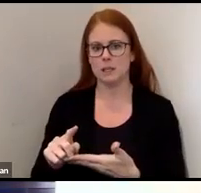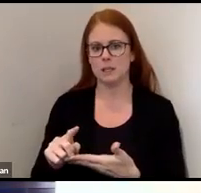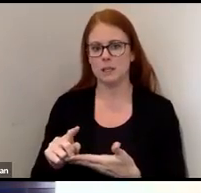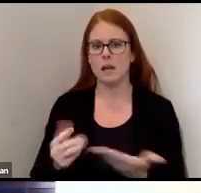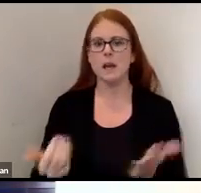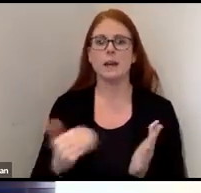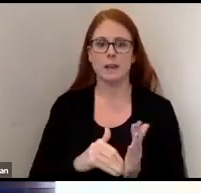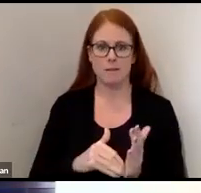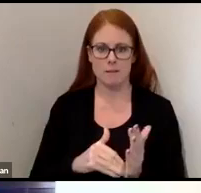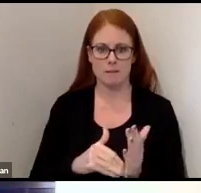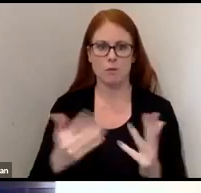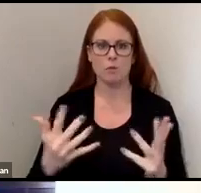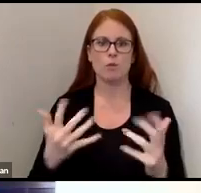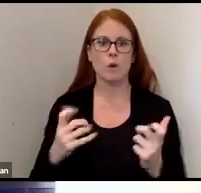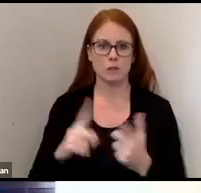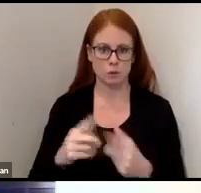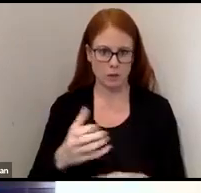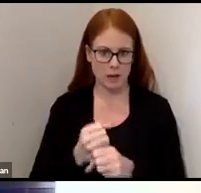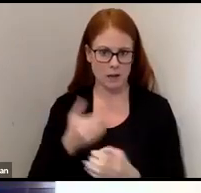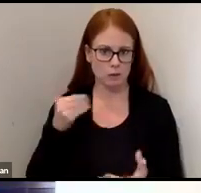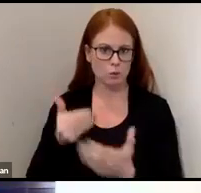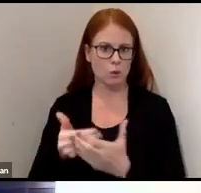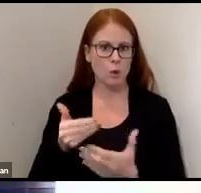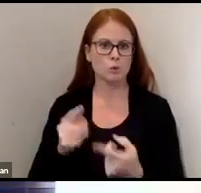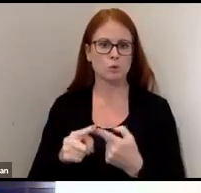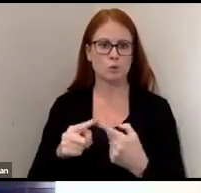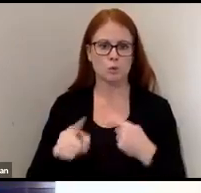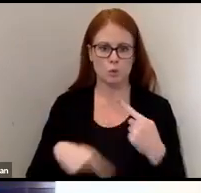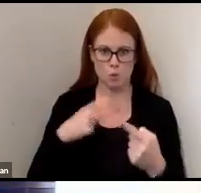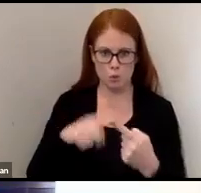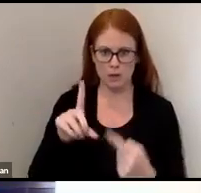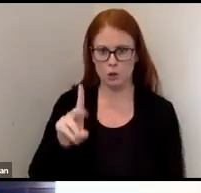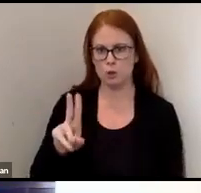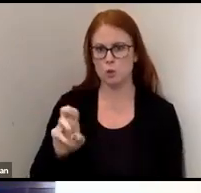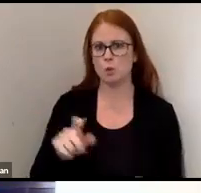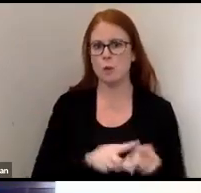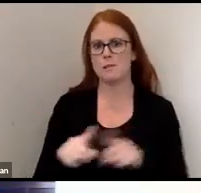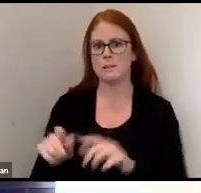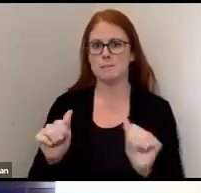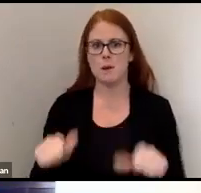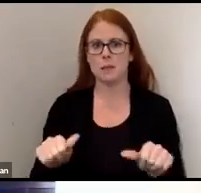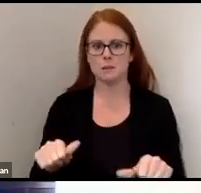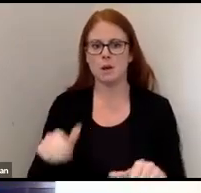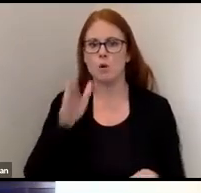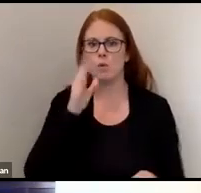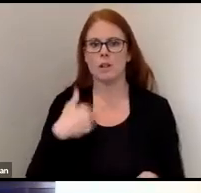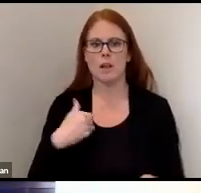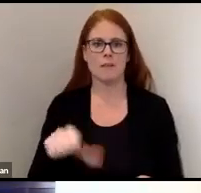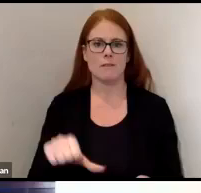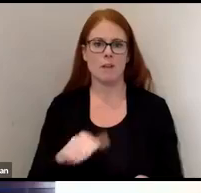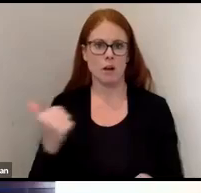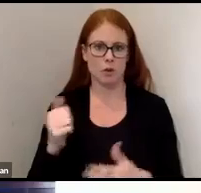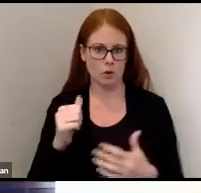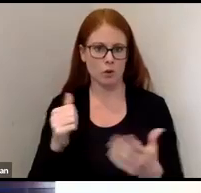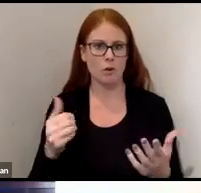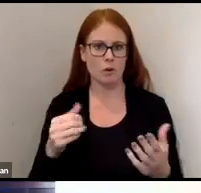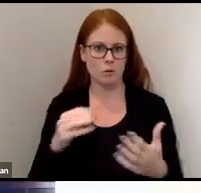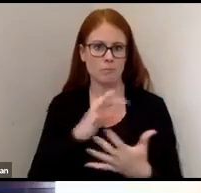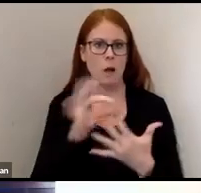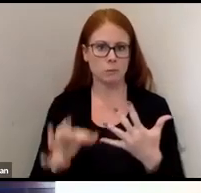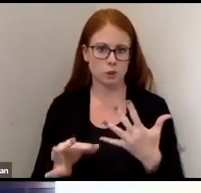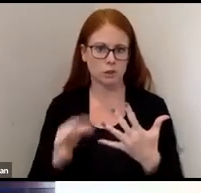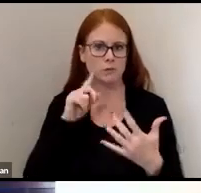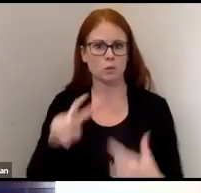again, we wanted to get it as close to when you are due as possible, but there will be other opportunities for you to get your second dose.